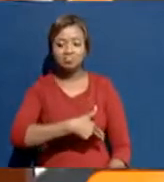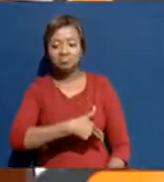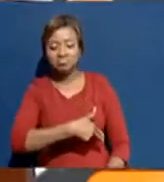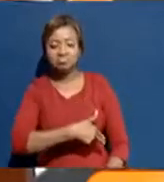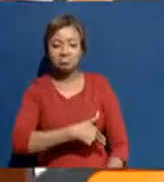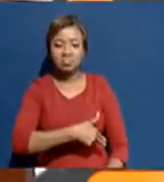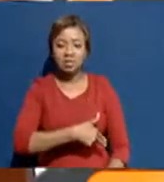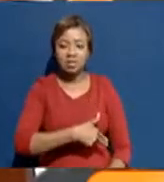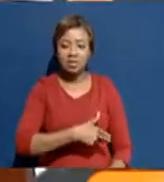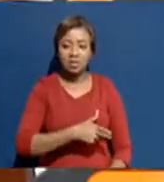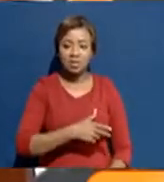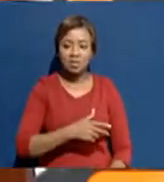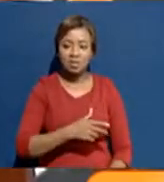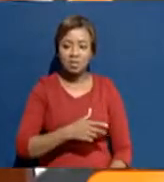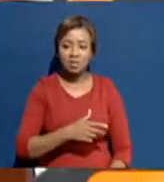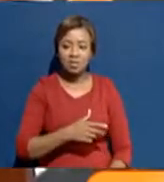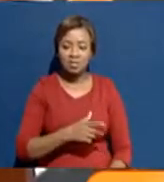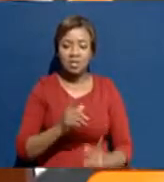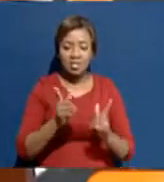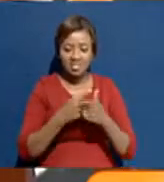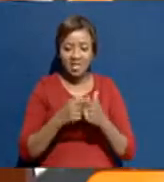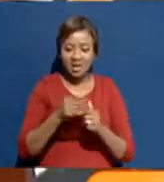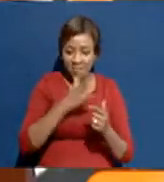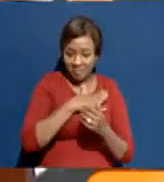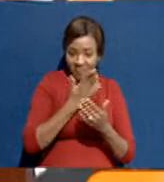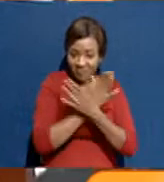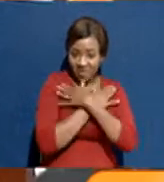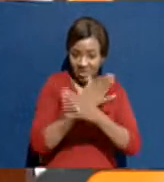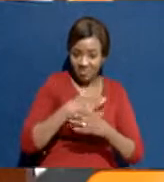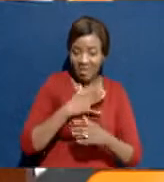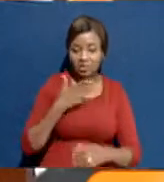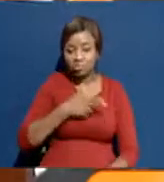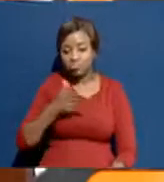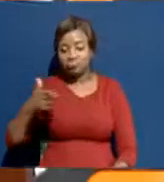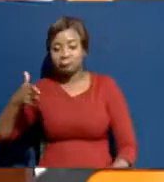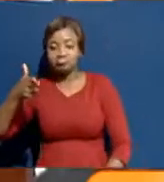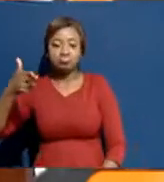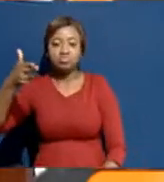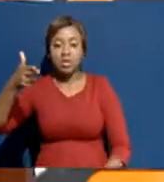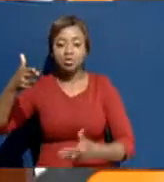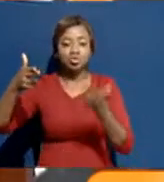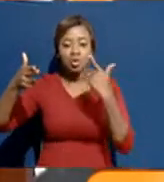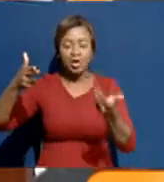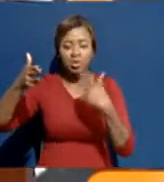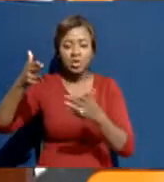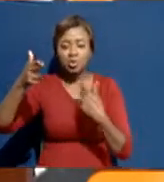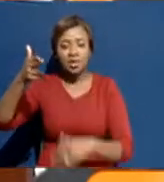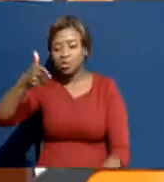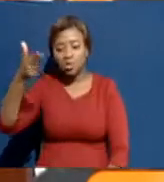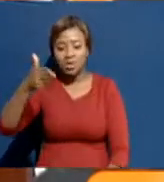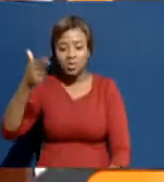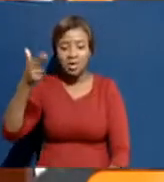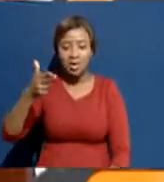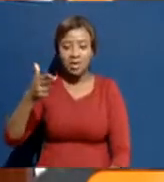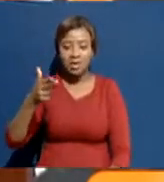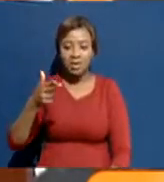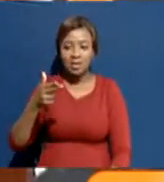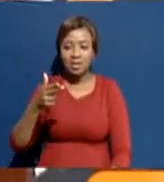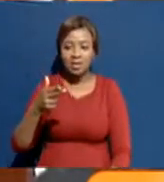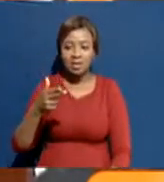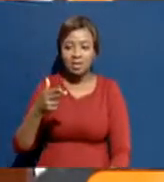them cocking their pistols and shouting, get out, talk Kwanjia. So he asked me, "Are they